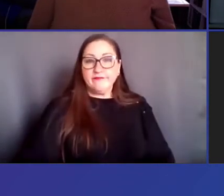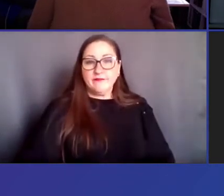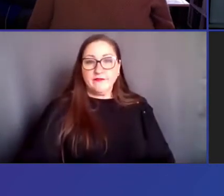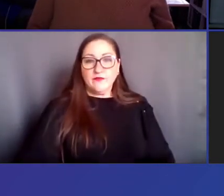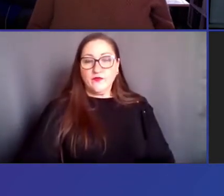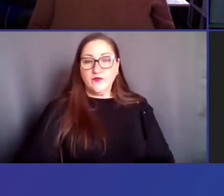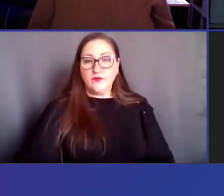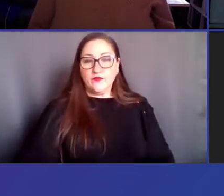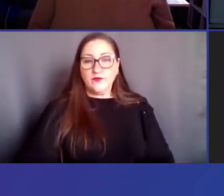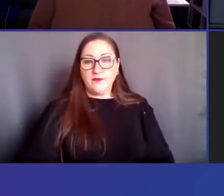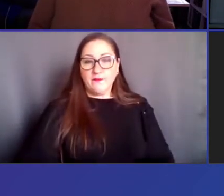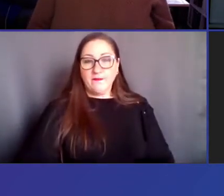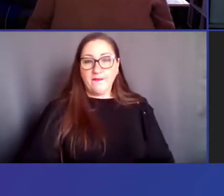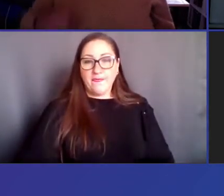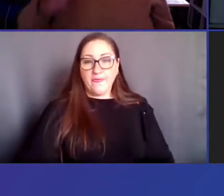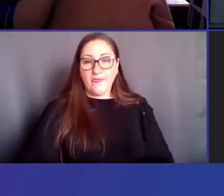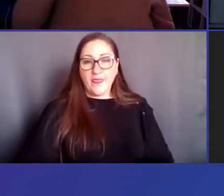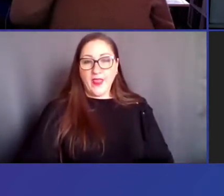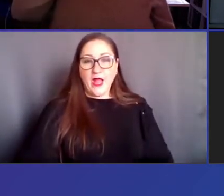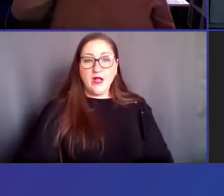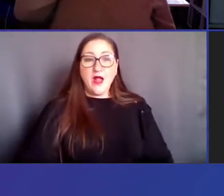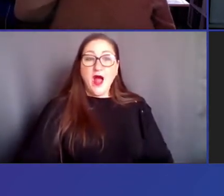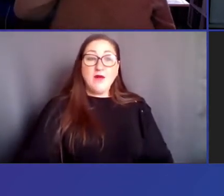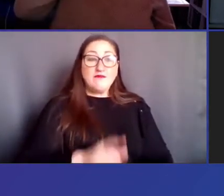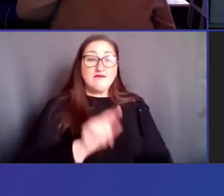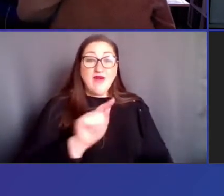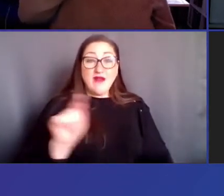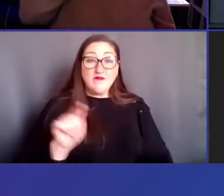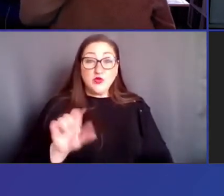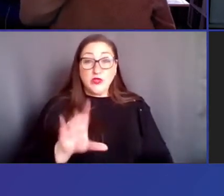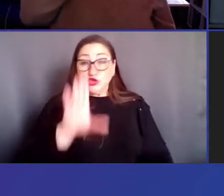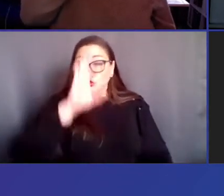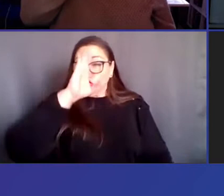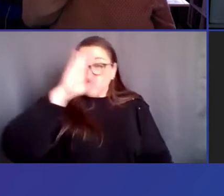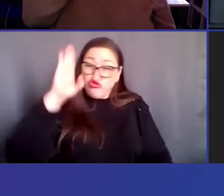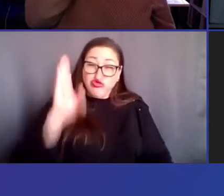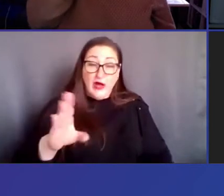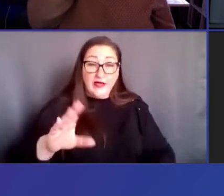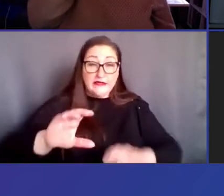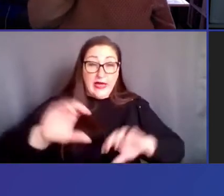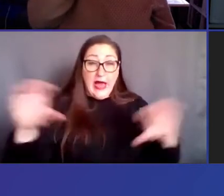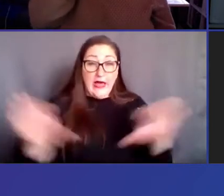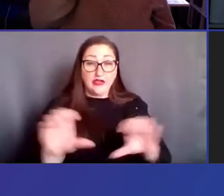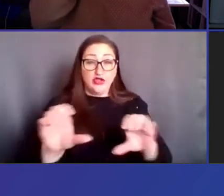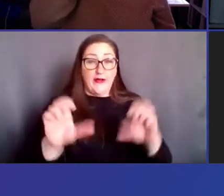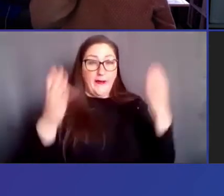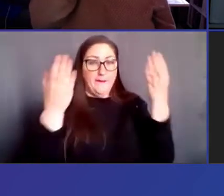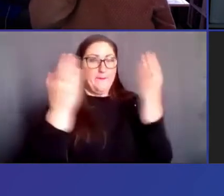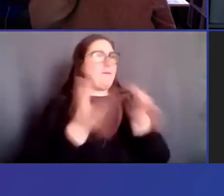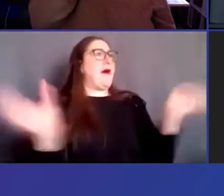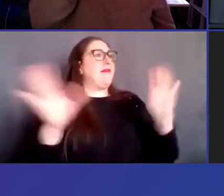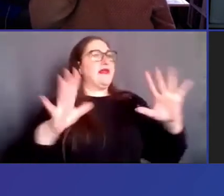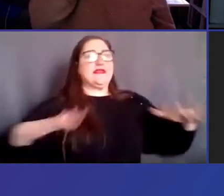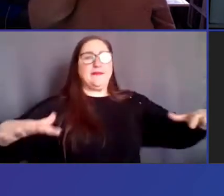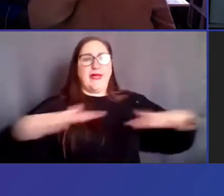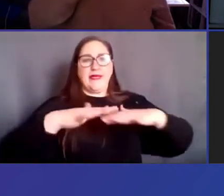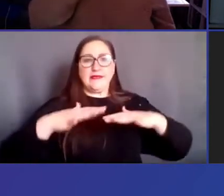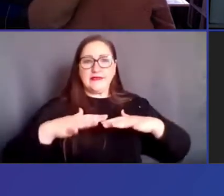so many of you working with direct action, like in public space, I'm thinking about how you deal